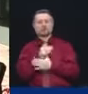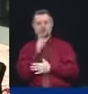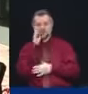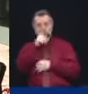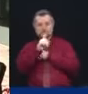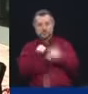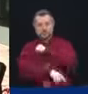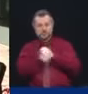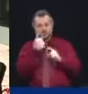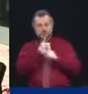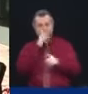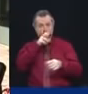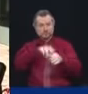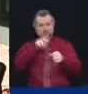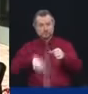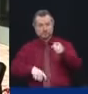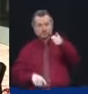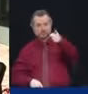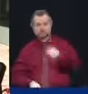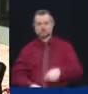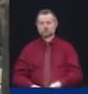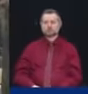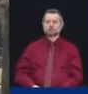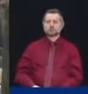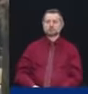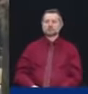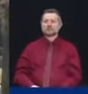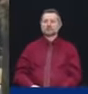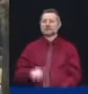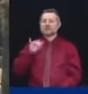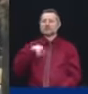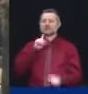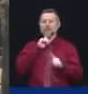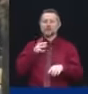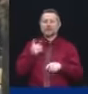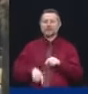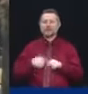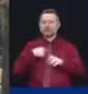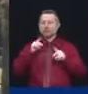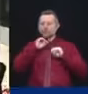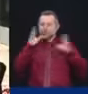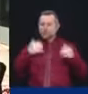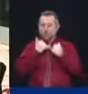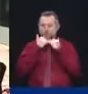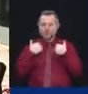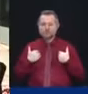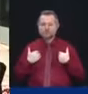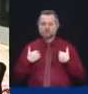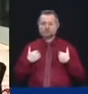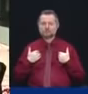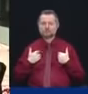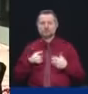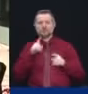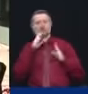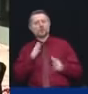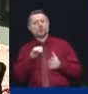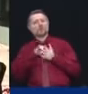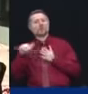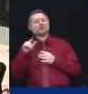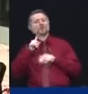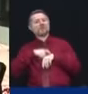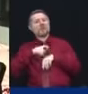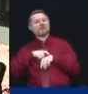or consider resigning? Yeah, the report can't say anything different because I didn't do anything wrong. Governor, the New York Times put out a